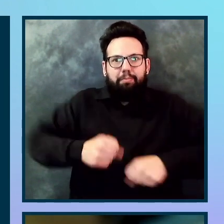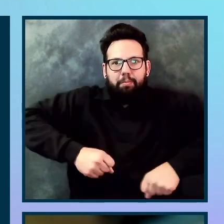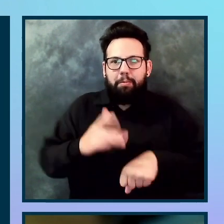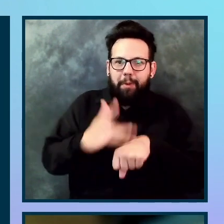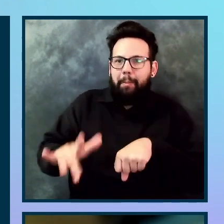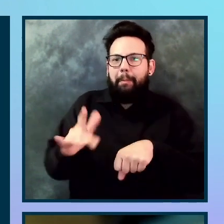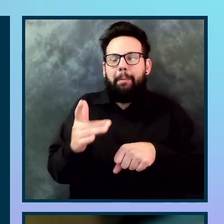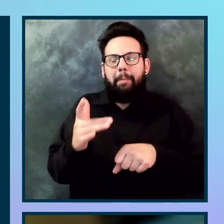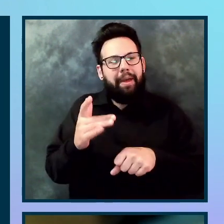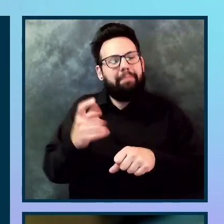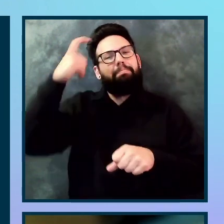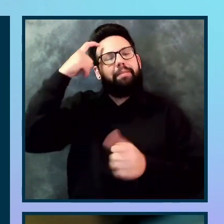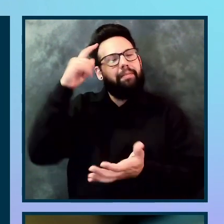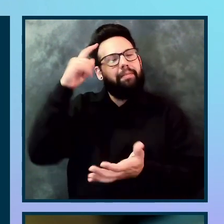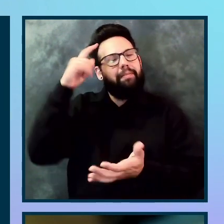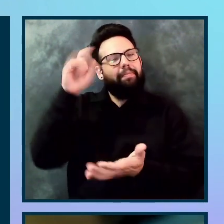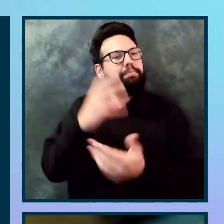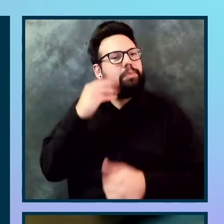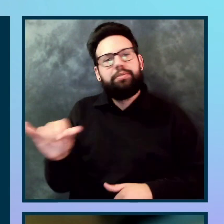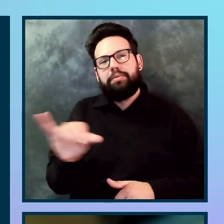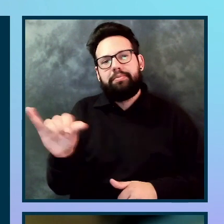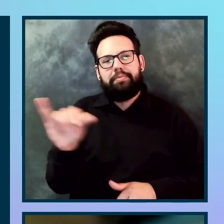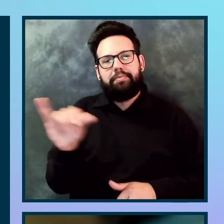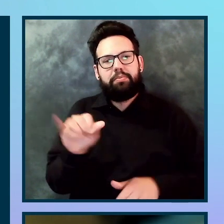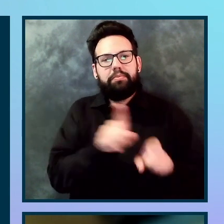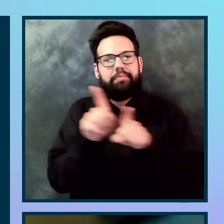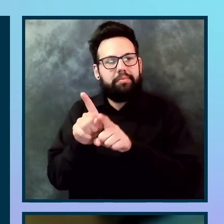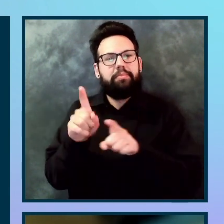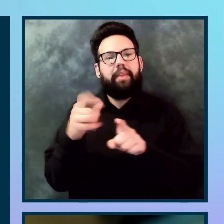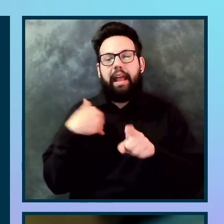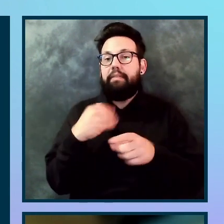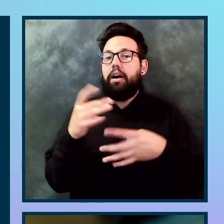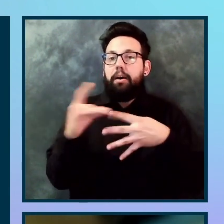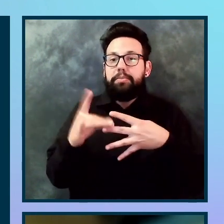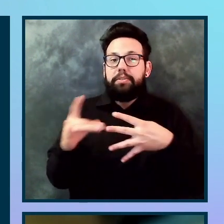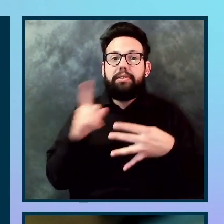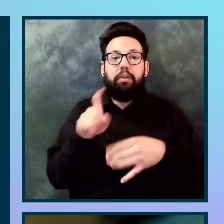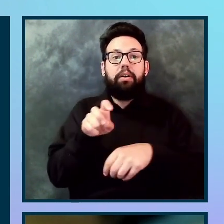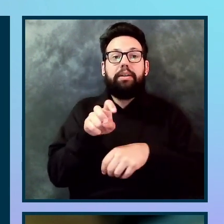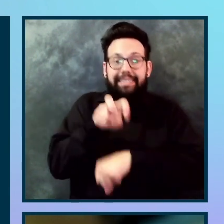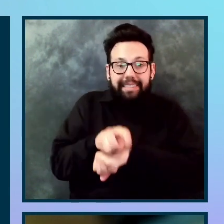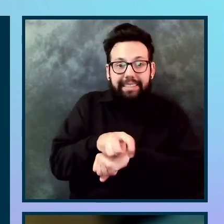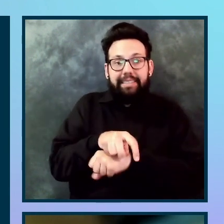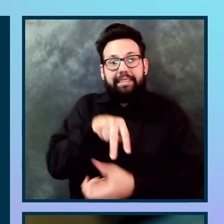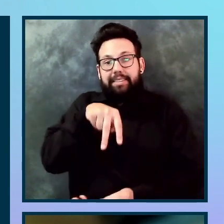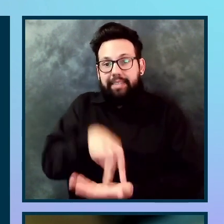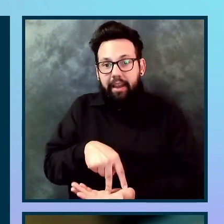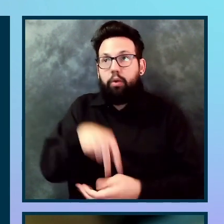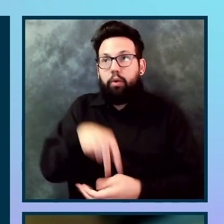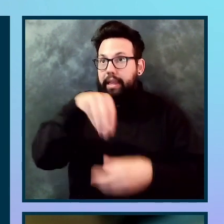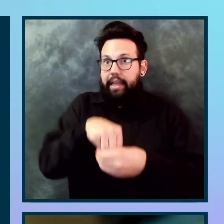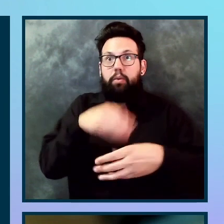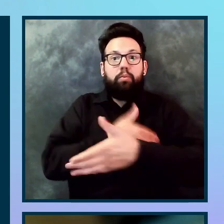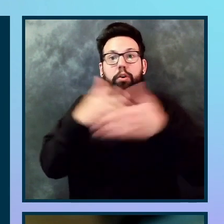that. We also want to make sure that we have seated, standing, and room scale configurations. We want to make